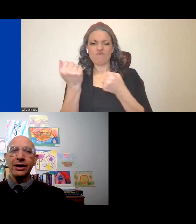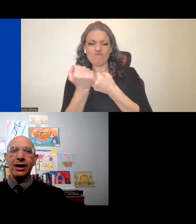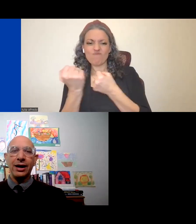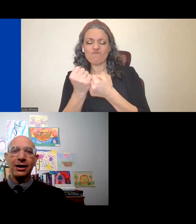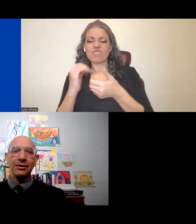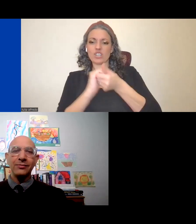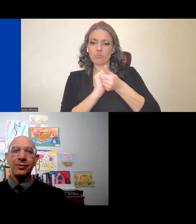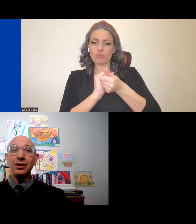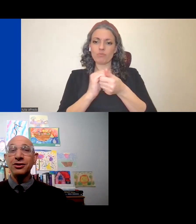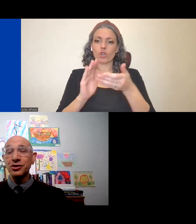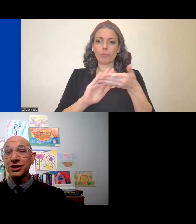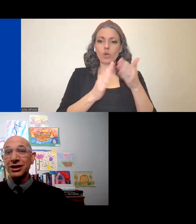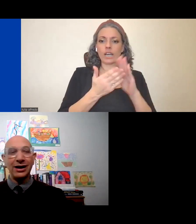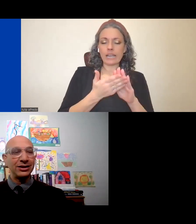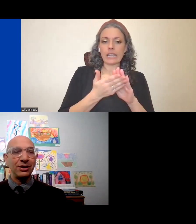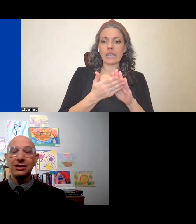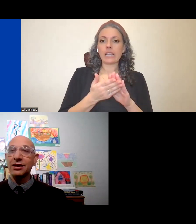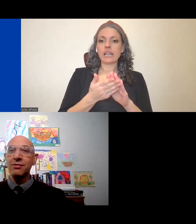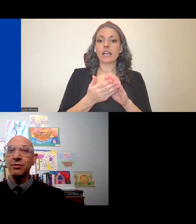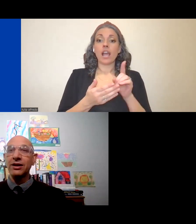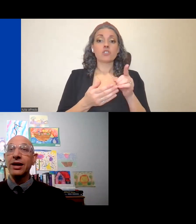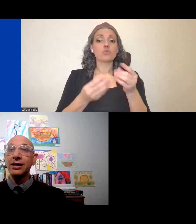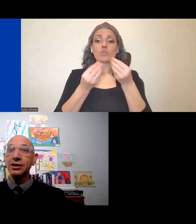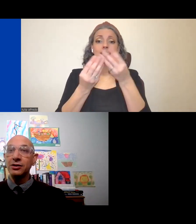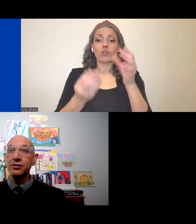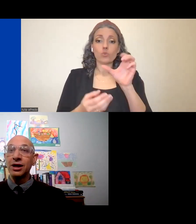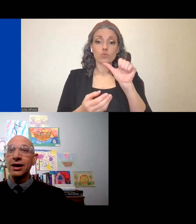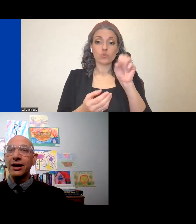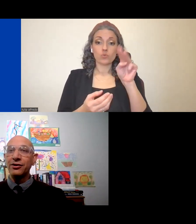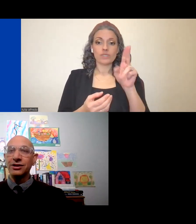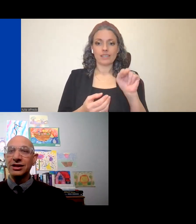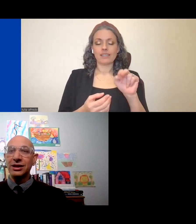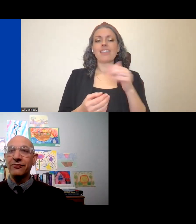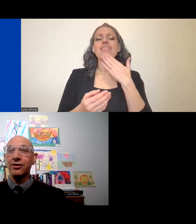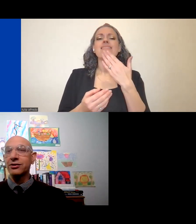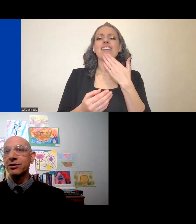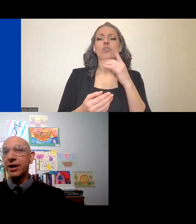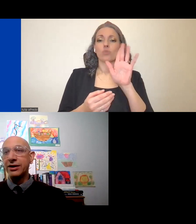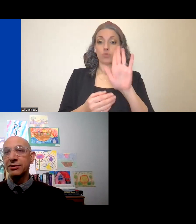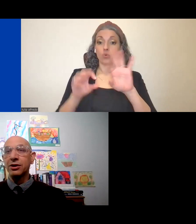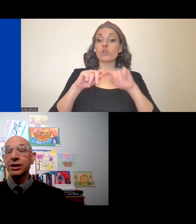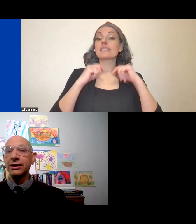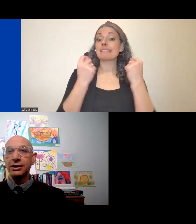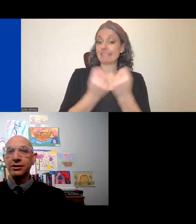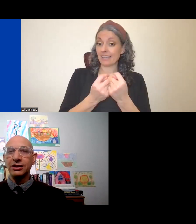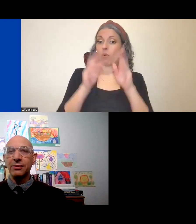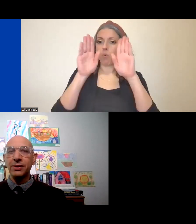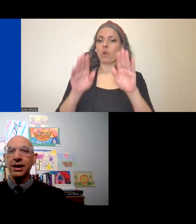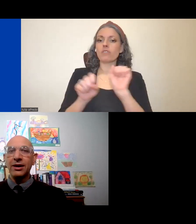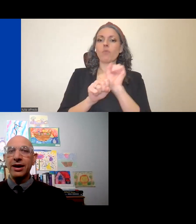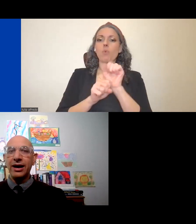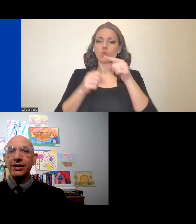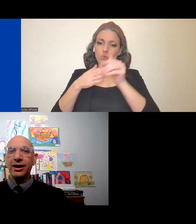community. Susan, I just want to take a moment and thank you and your team for the tremendous work and